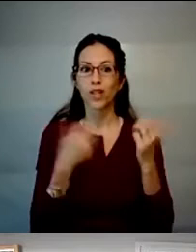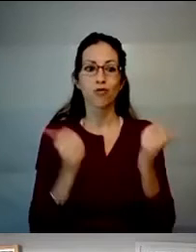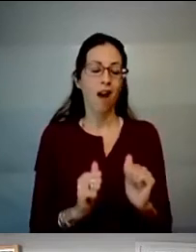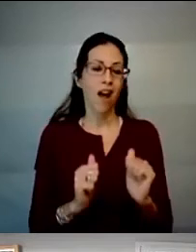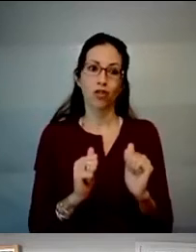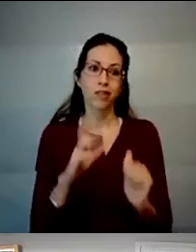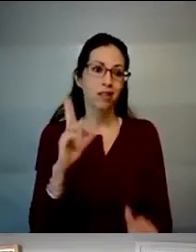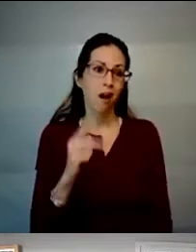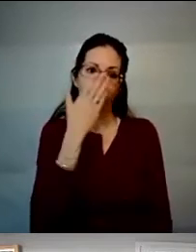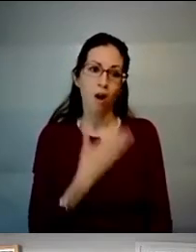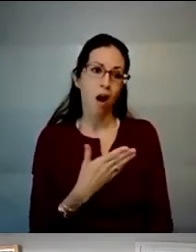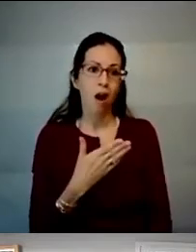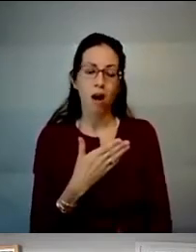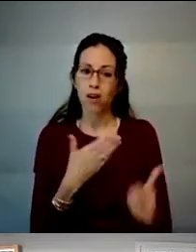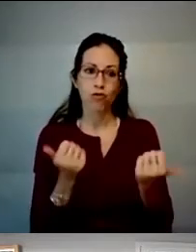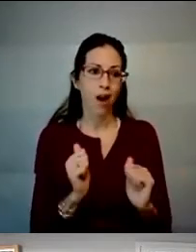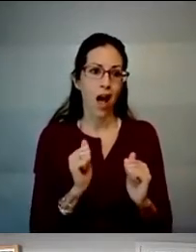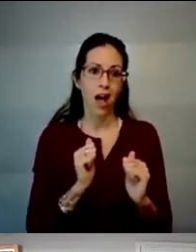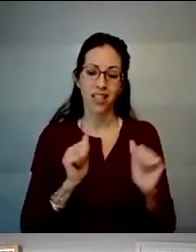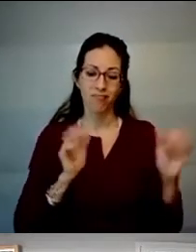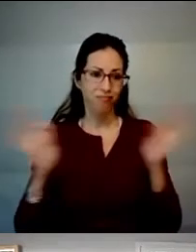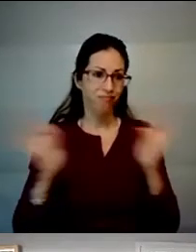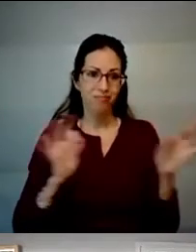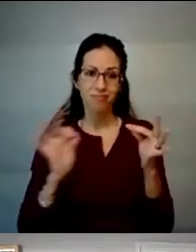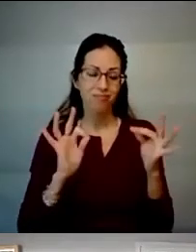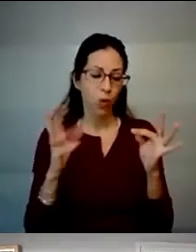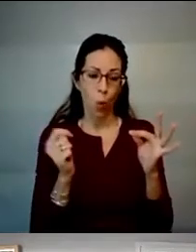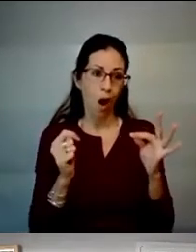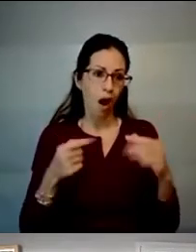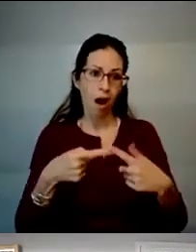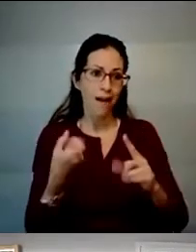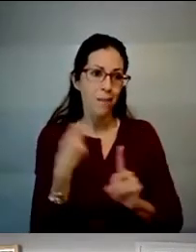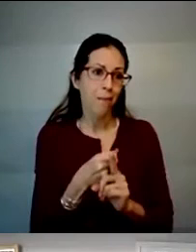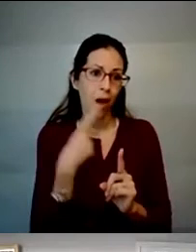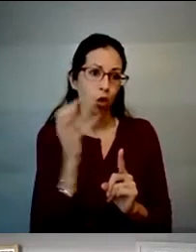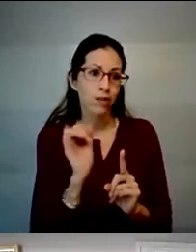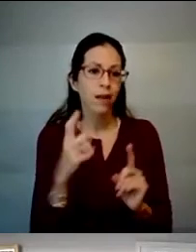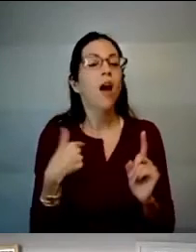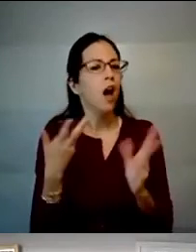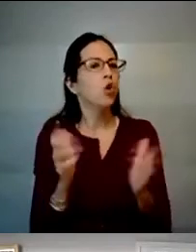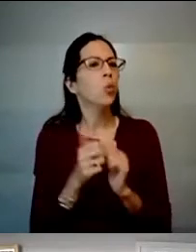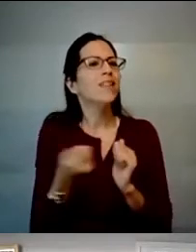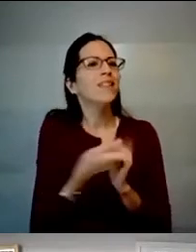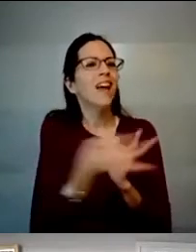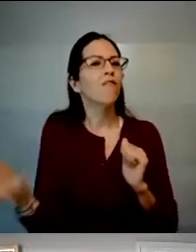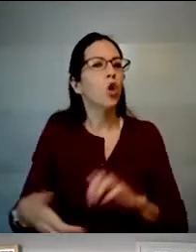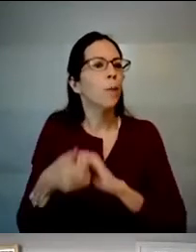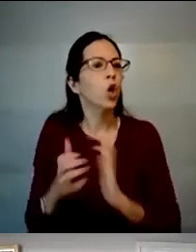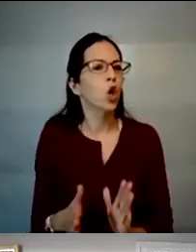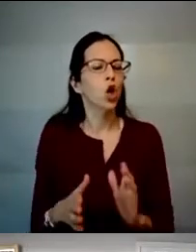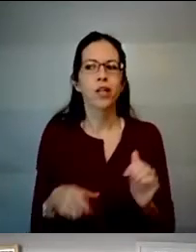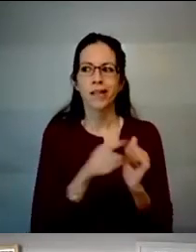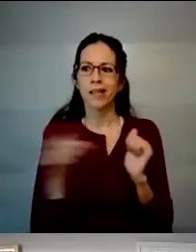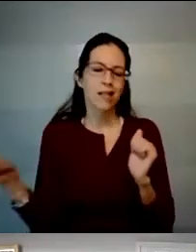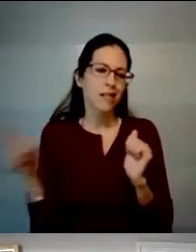the realities of how we are being impacted. I know I've talked to a number of our other partners, you know, and not everyone was as upfront.